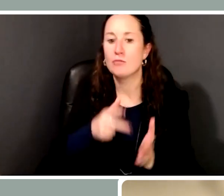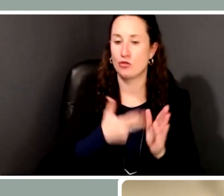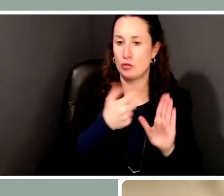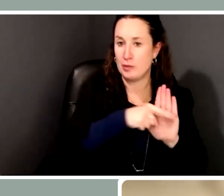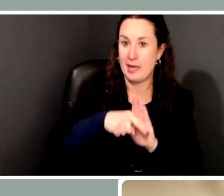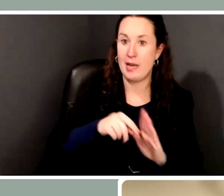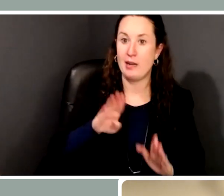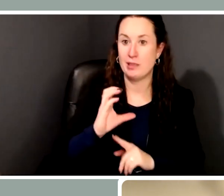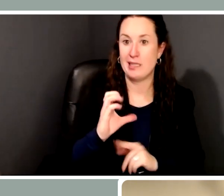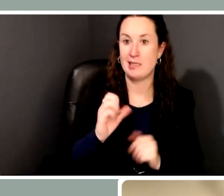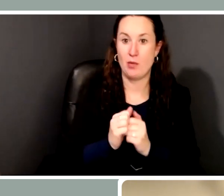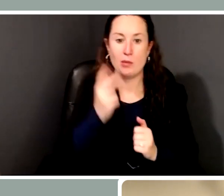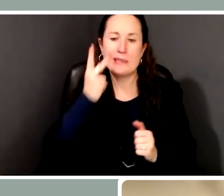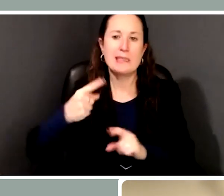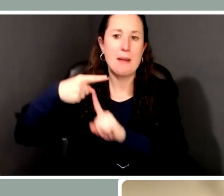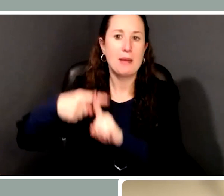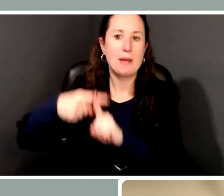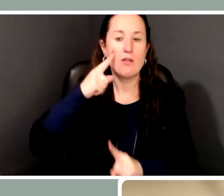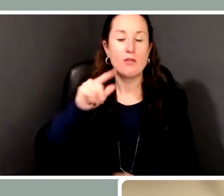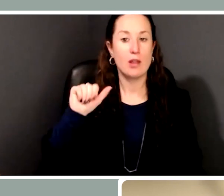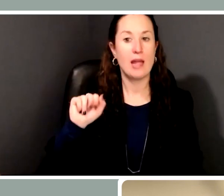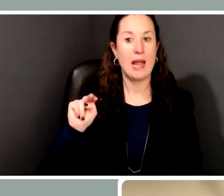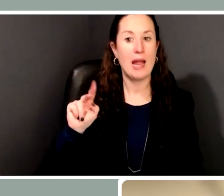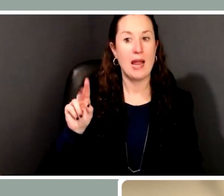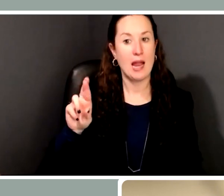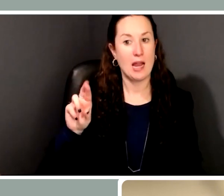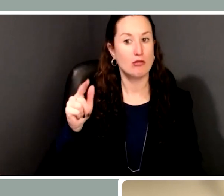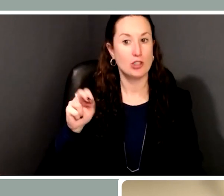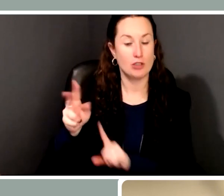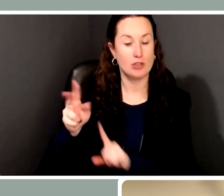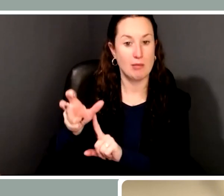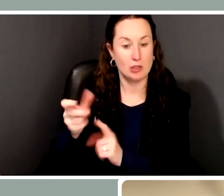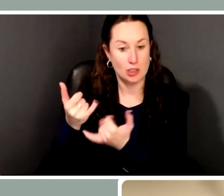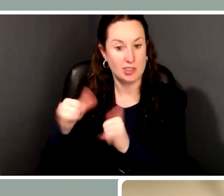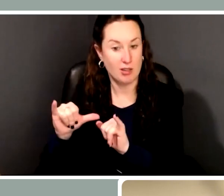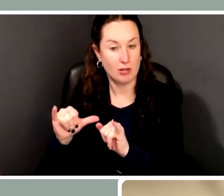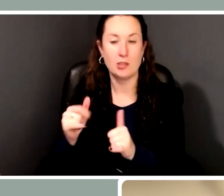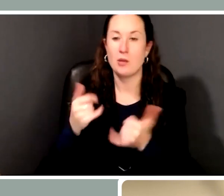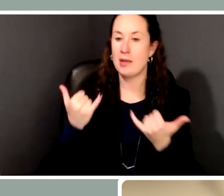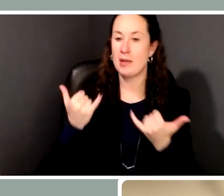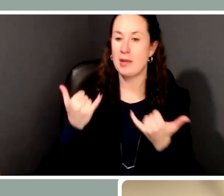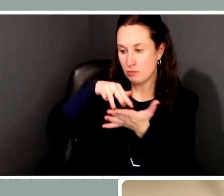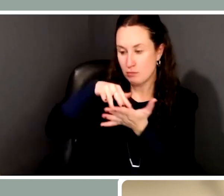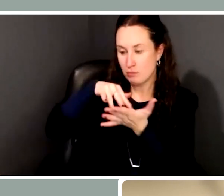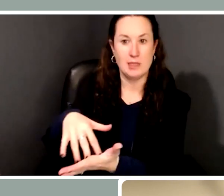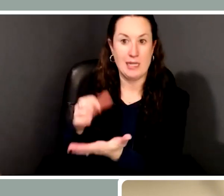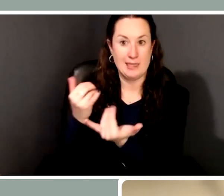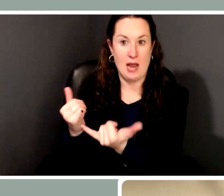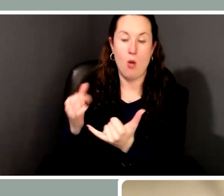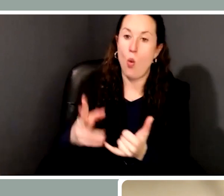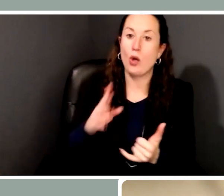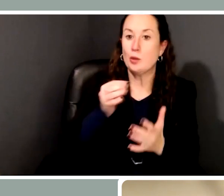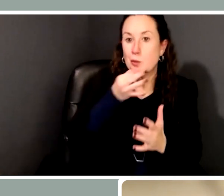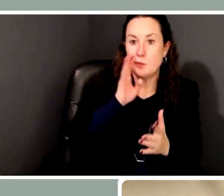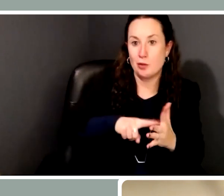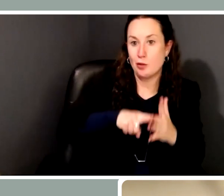there's positivity for the androgen receptor. So there are studies that are ongoing or about to launch looking at